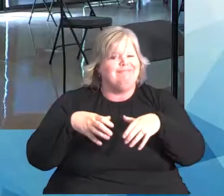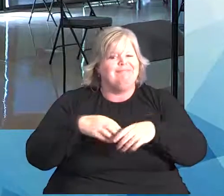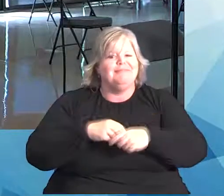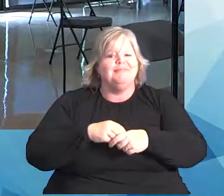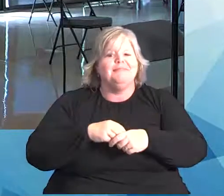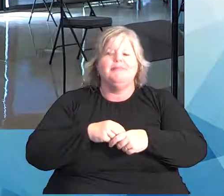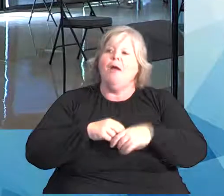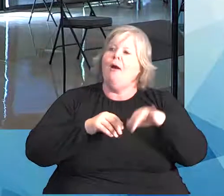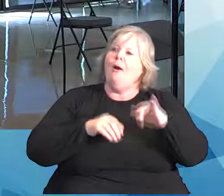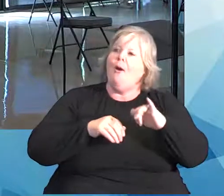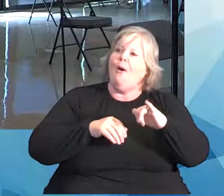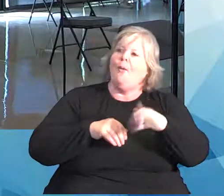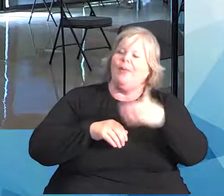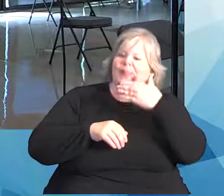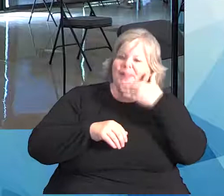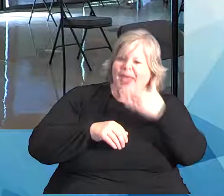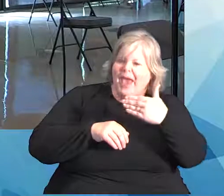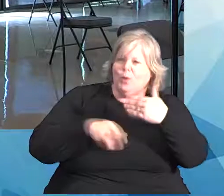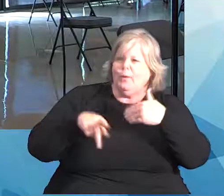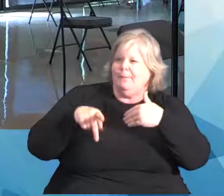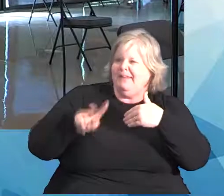Thank you. My second question,